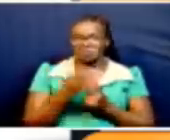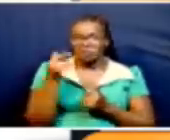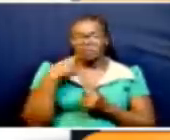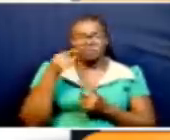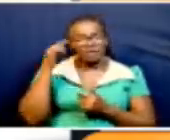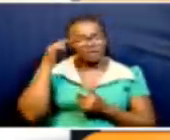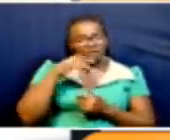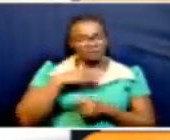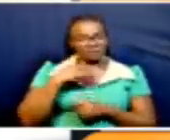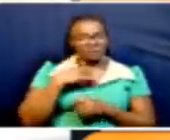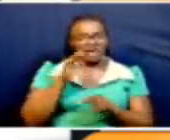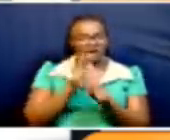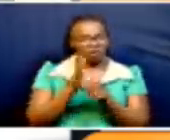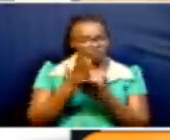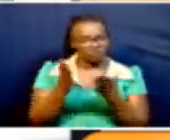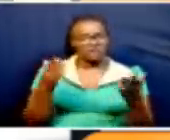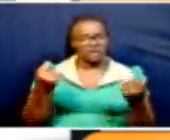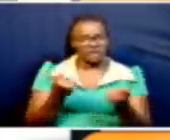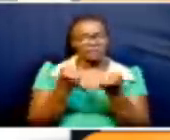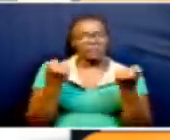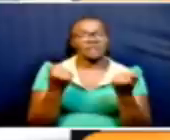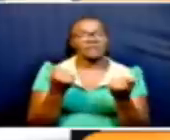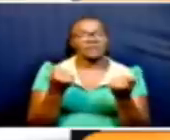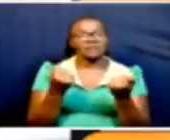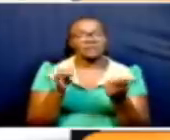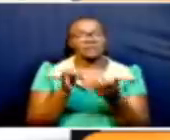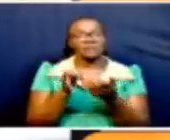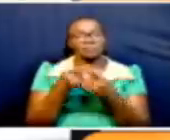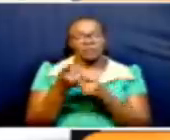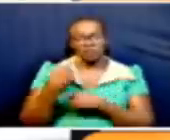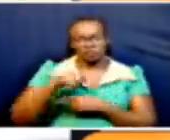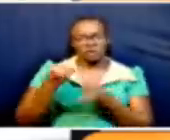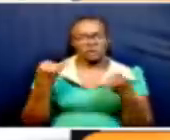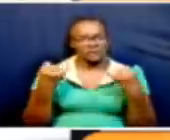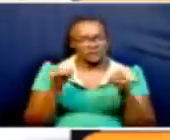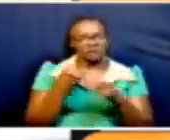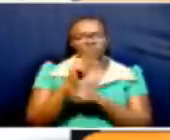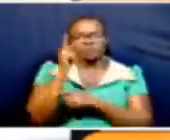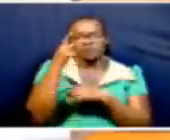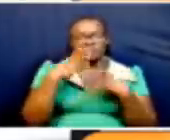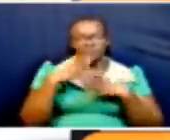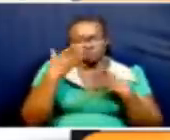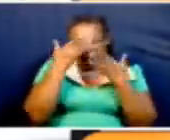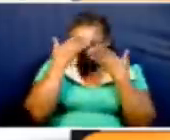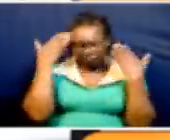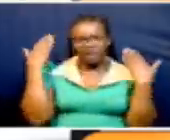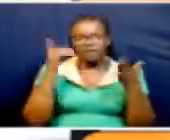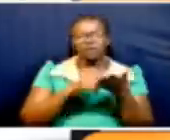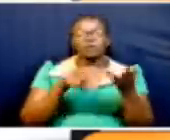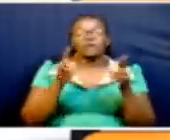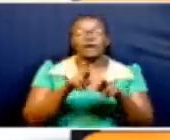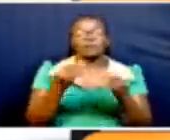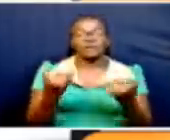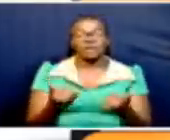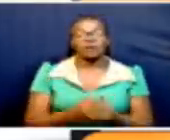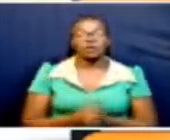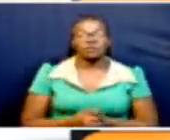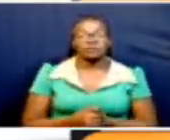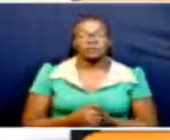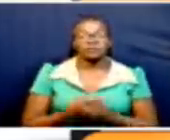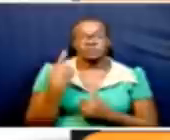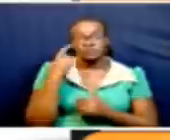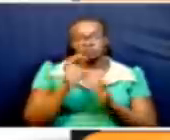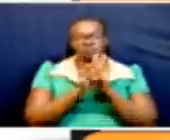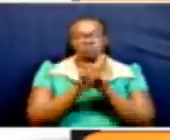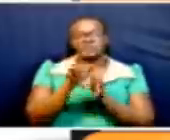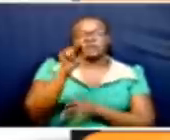are going on, and we are trying. We are trying to make Kenyans forget what is happening at the moment. For example,